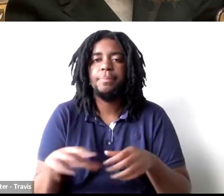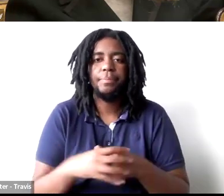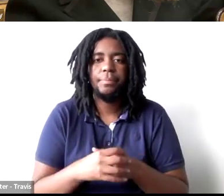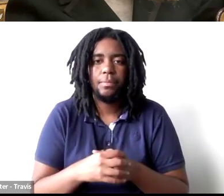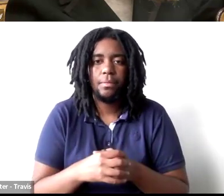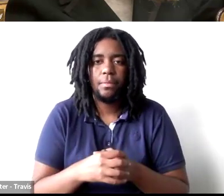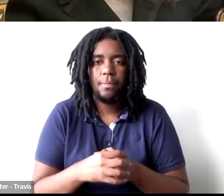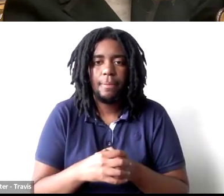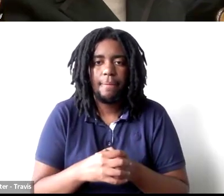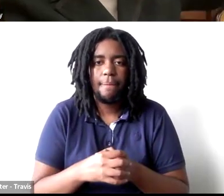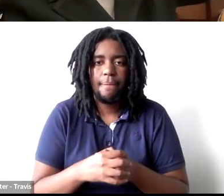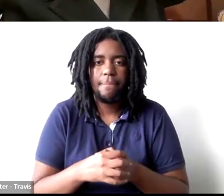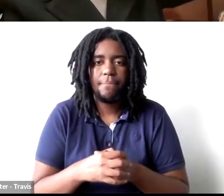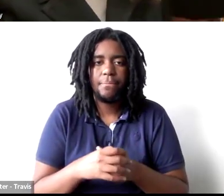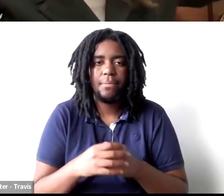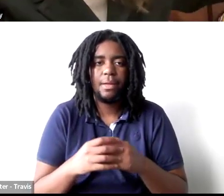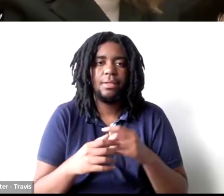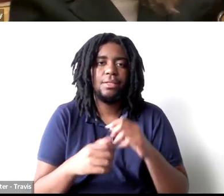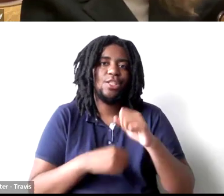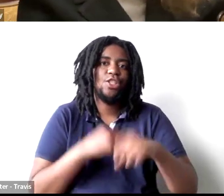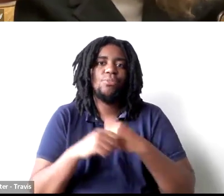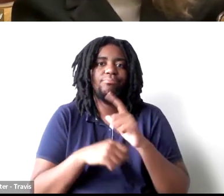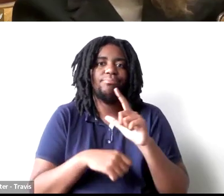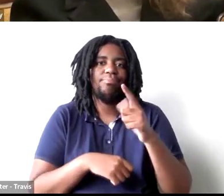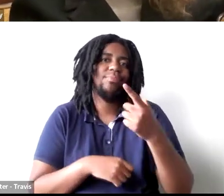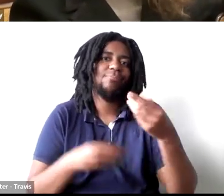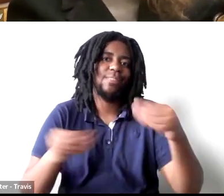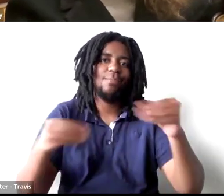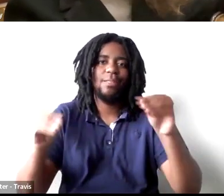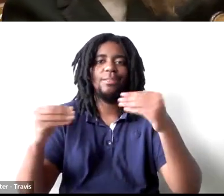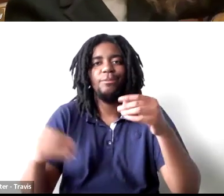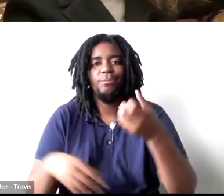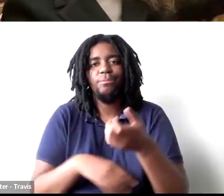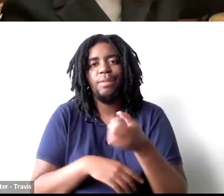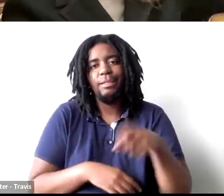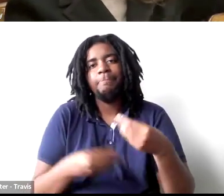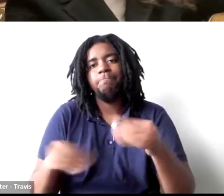he ended up selling it and having to sell it